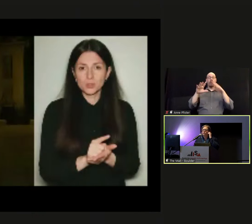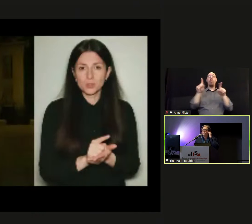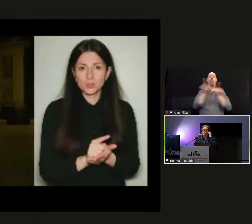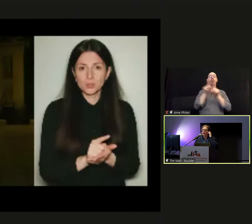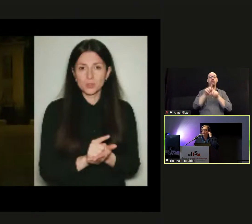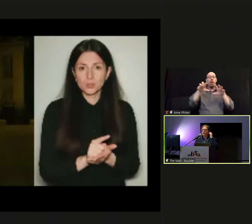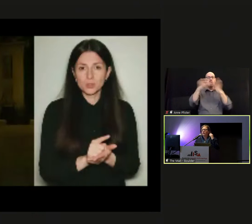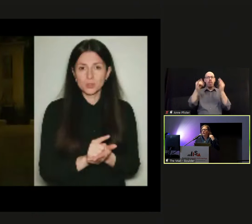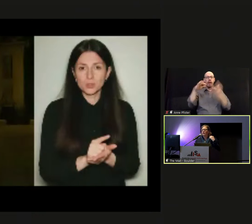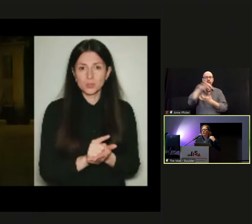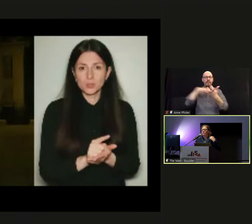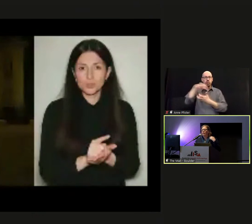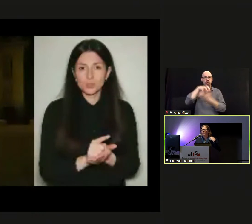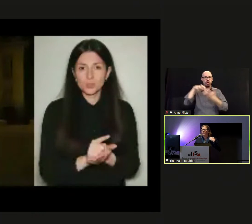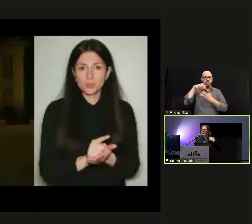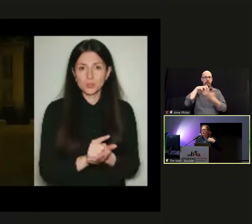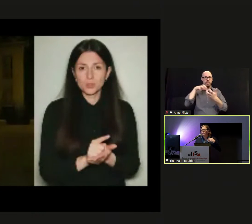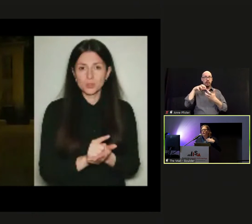about rules surrounding